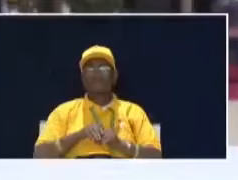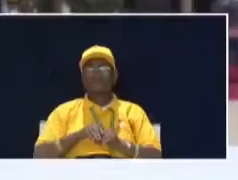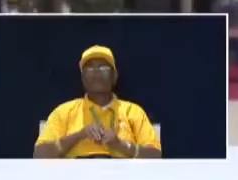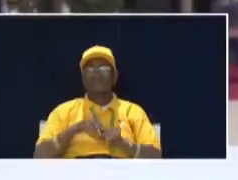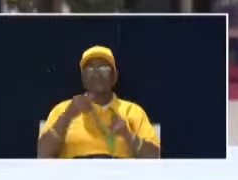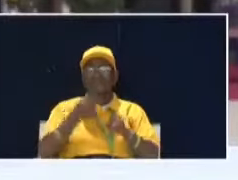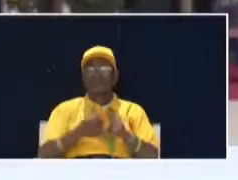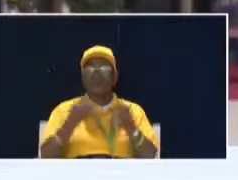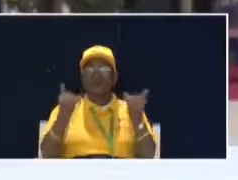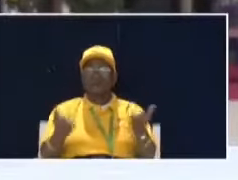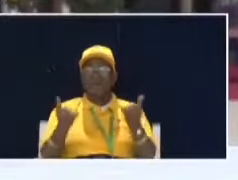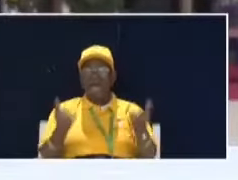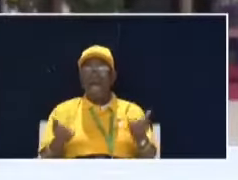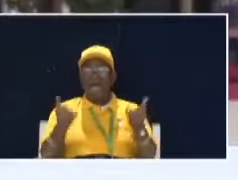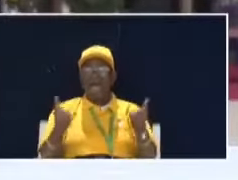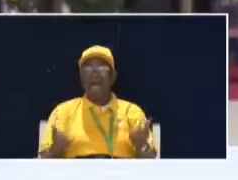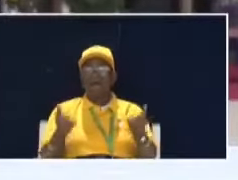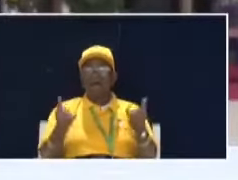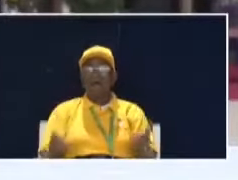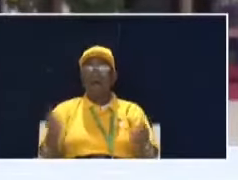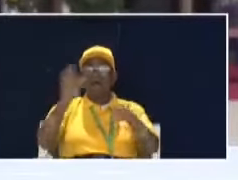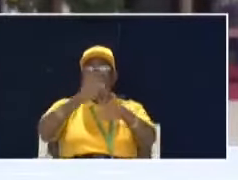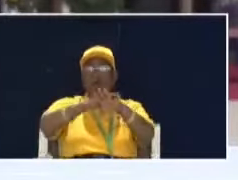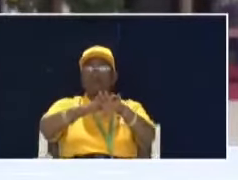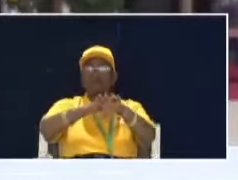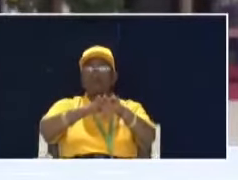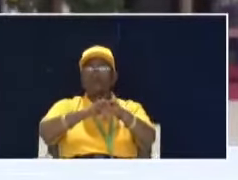From this moment on,